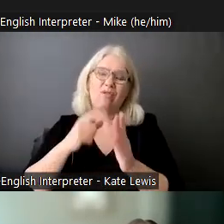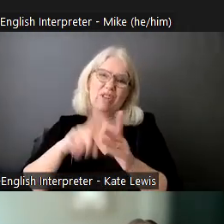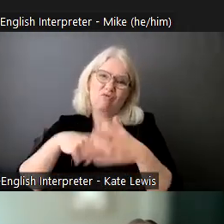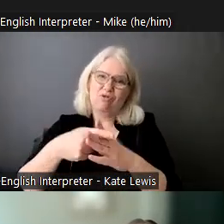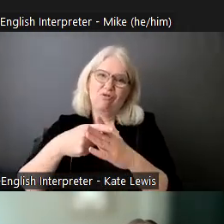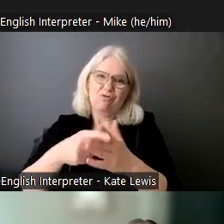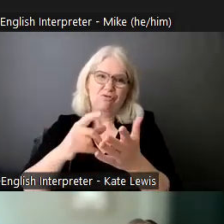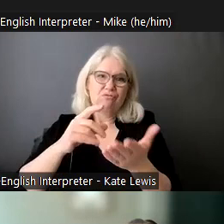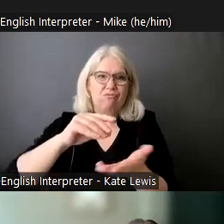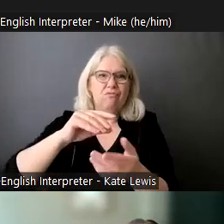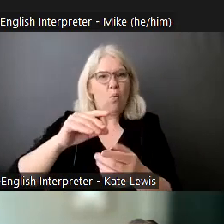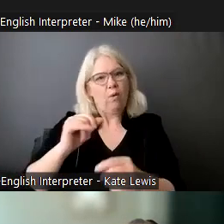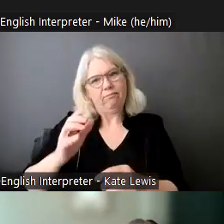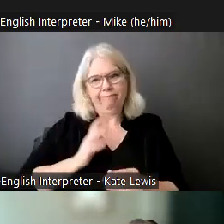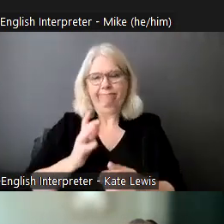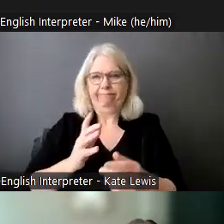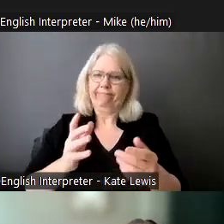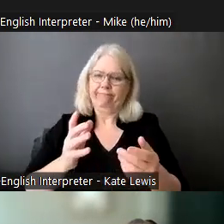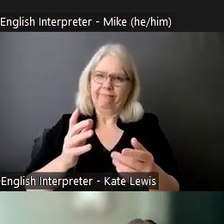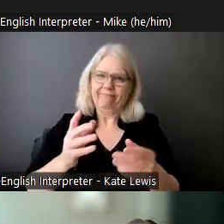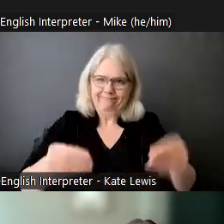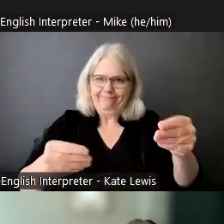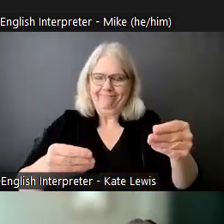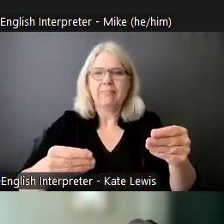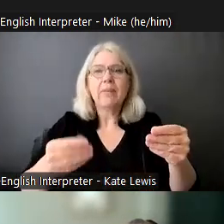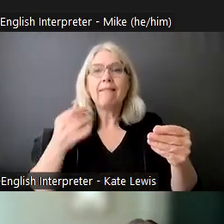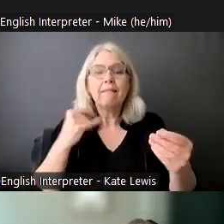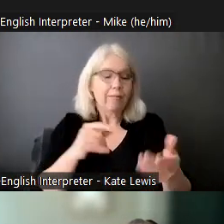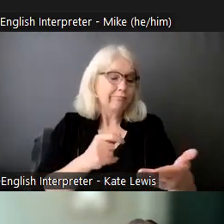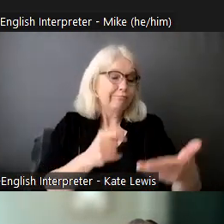on this. It's best to have the original physical copy.